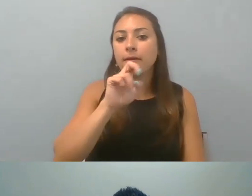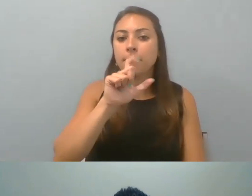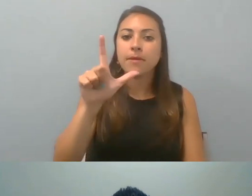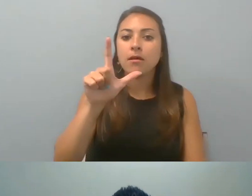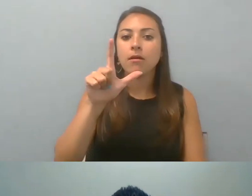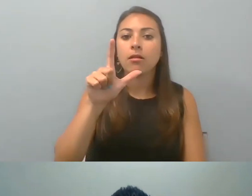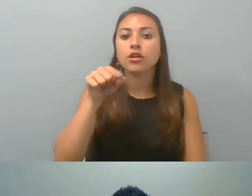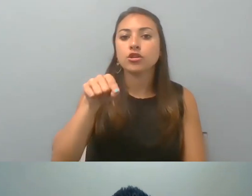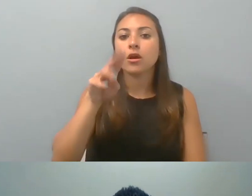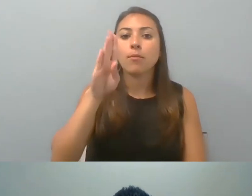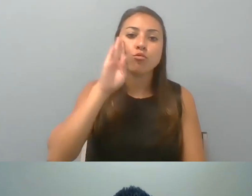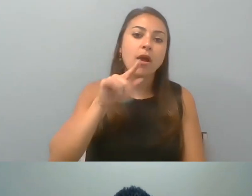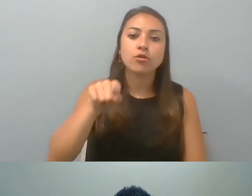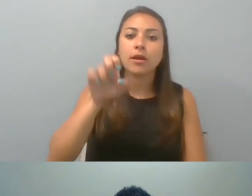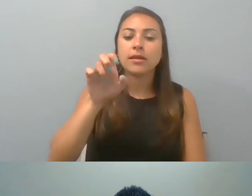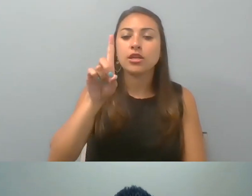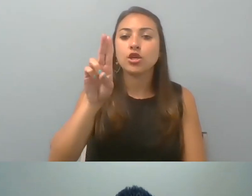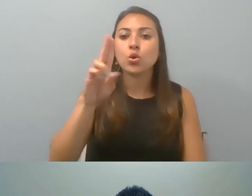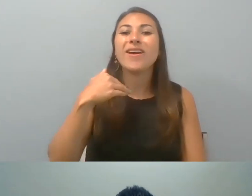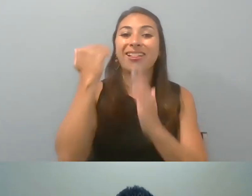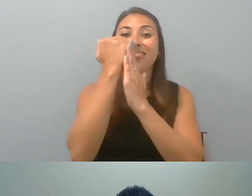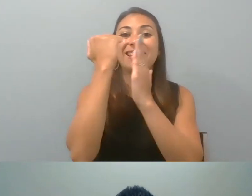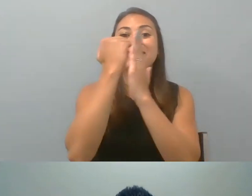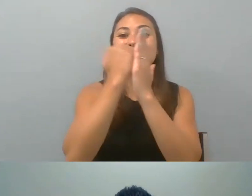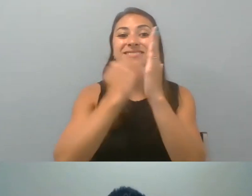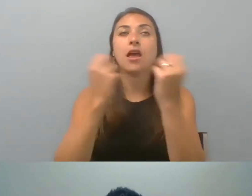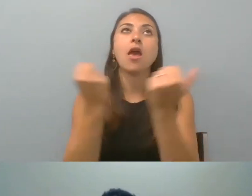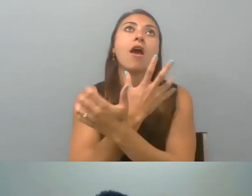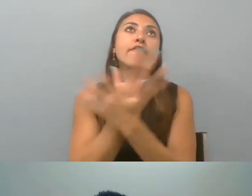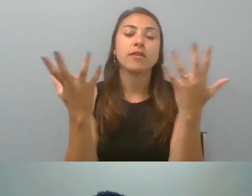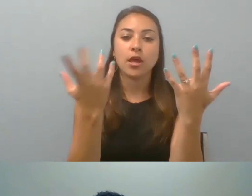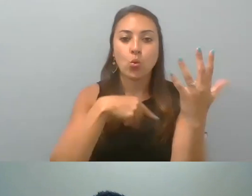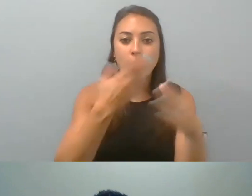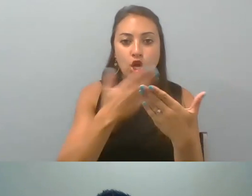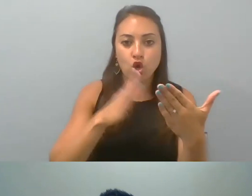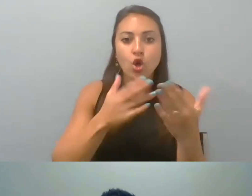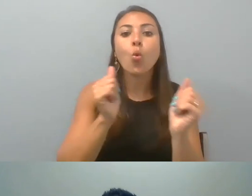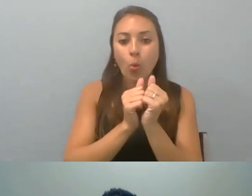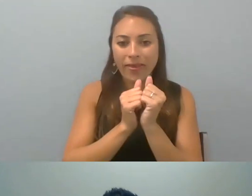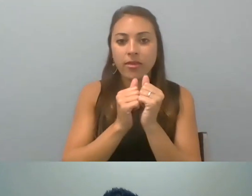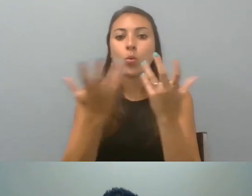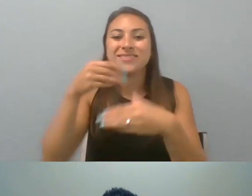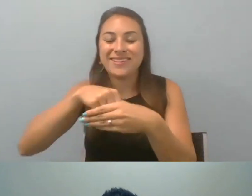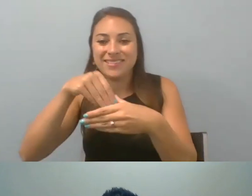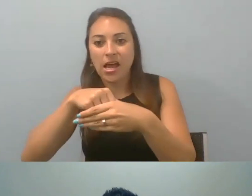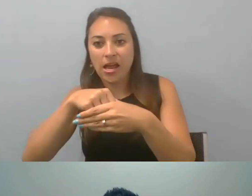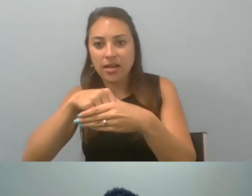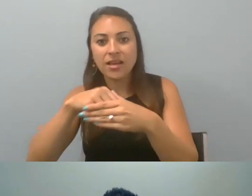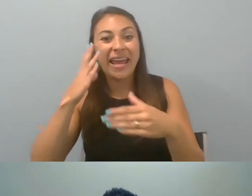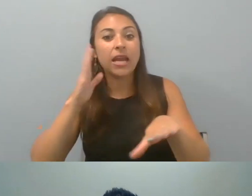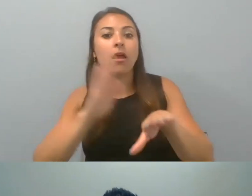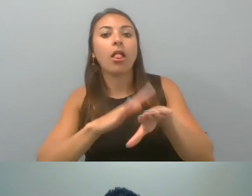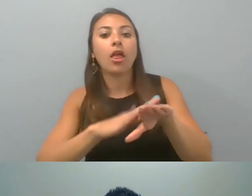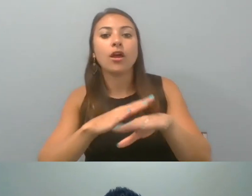mymeal.brown.edu. It lists everything that we have on our menu and all the ingredients. It also flags for the top 8 allergens. I